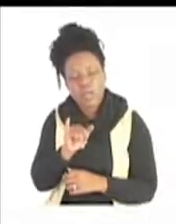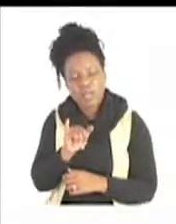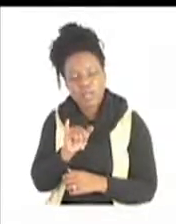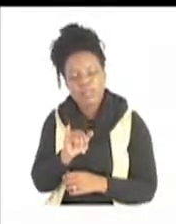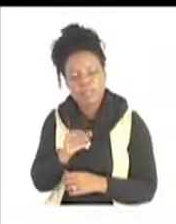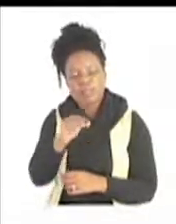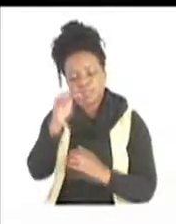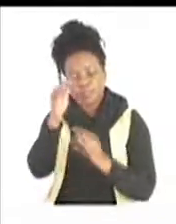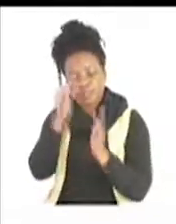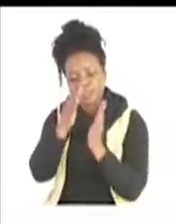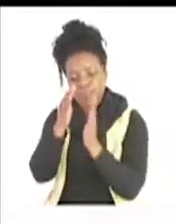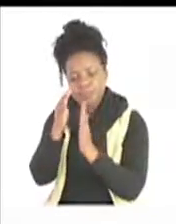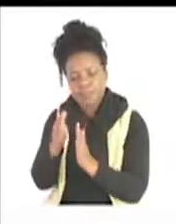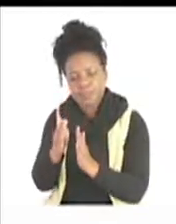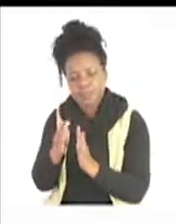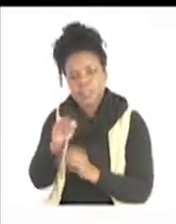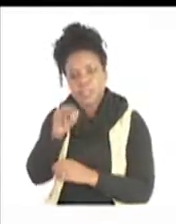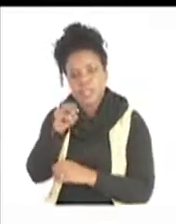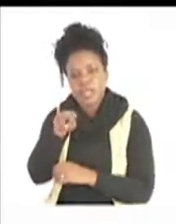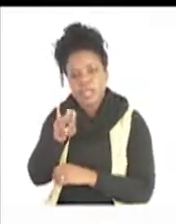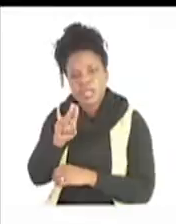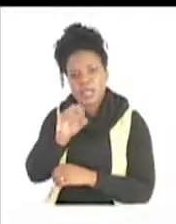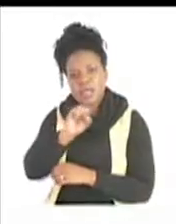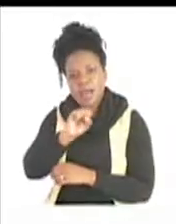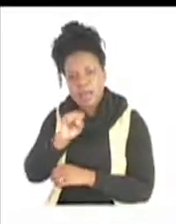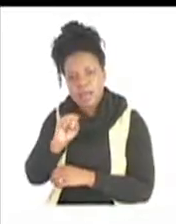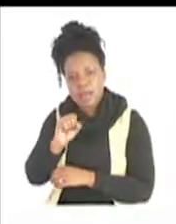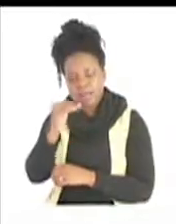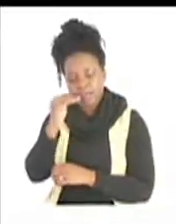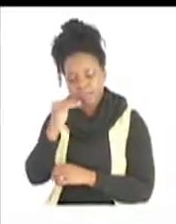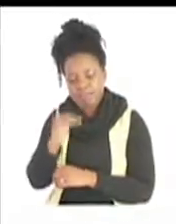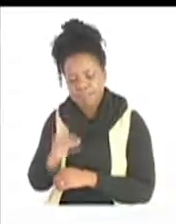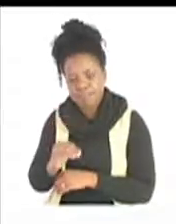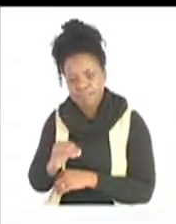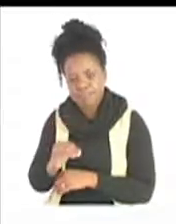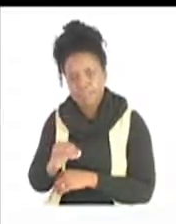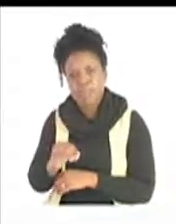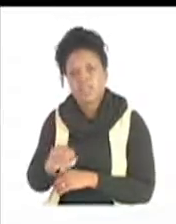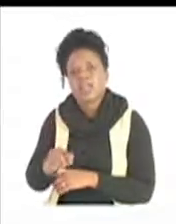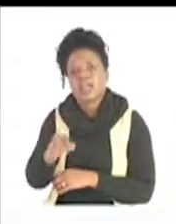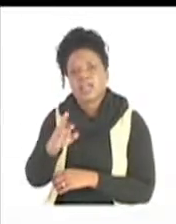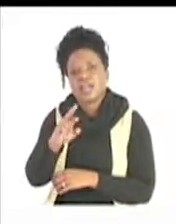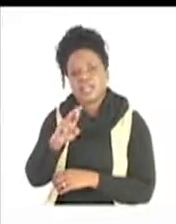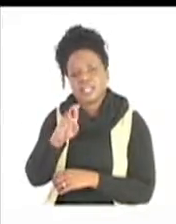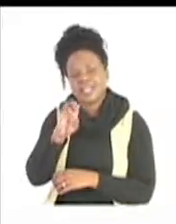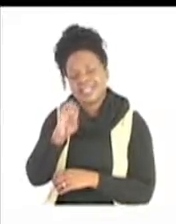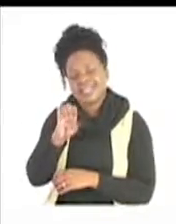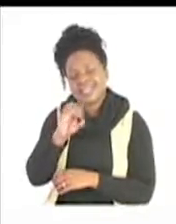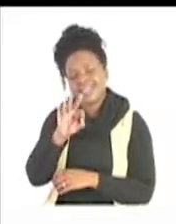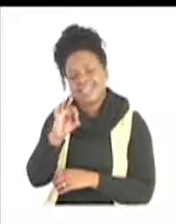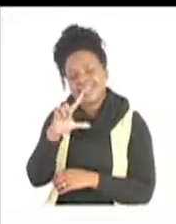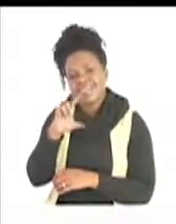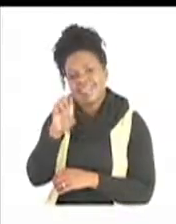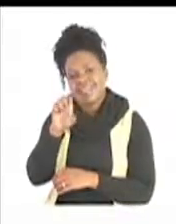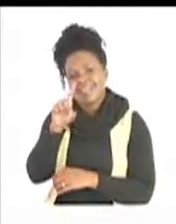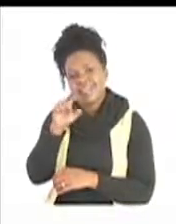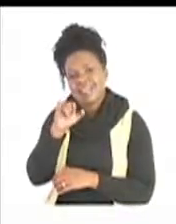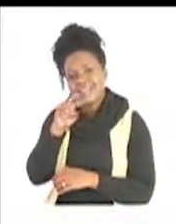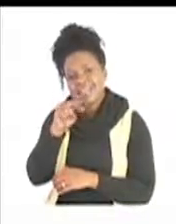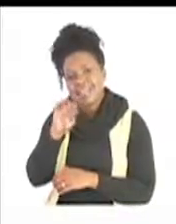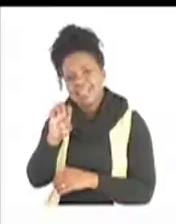you will have to write a reflexive pronoun that refers to us.